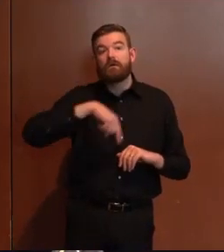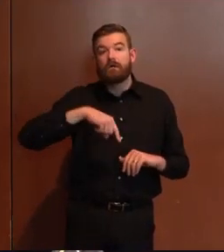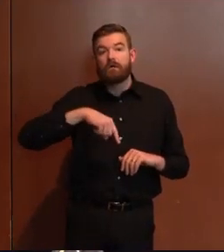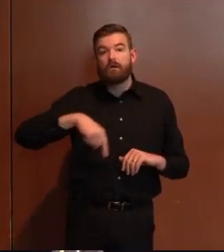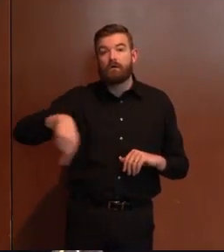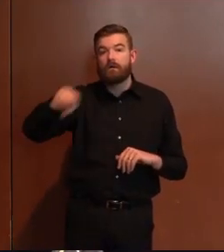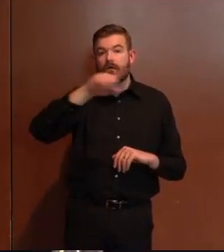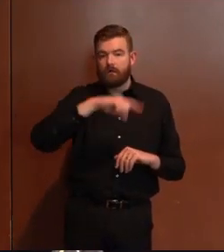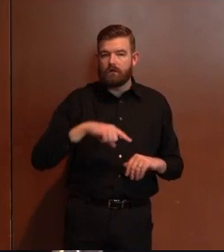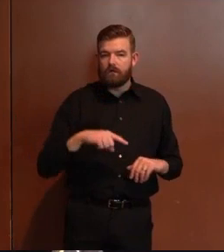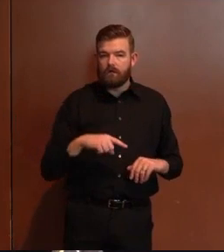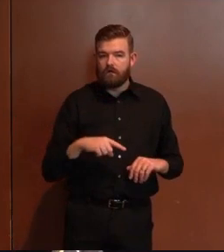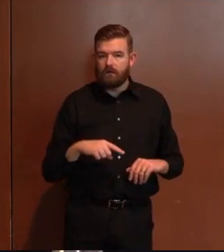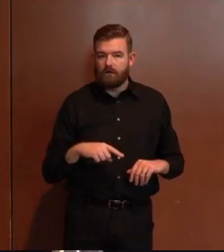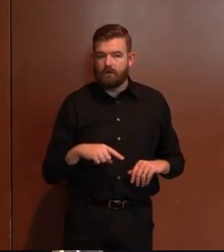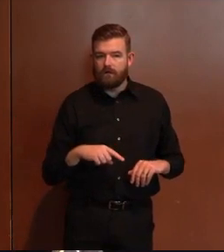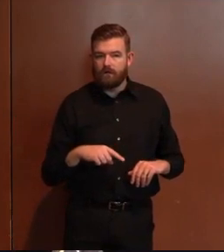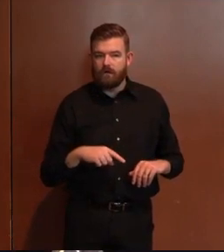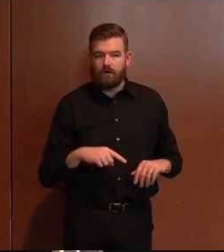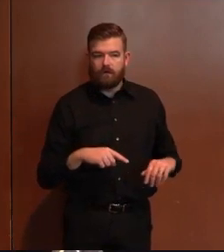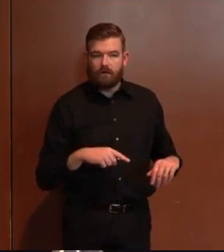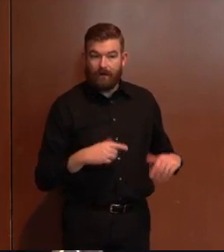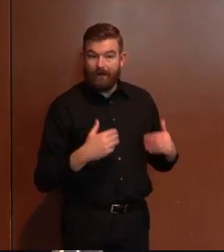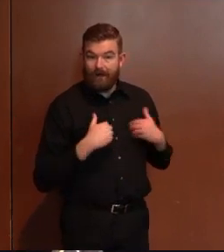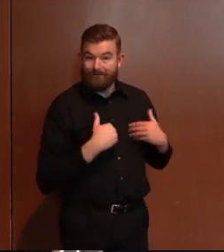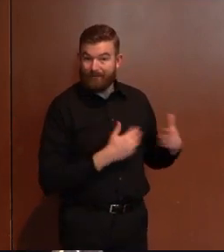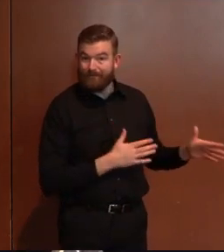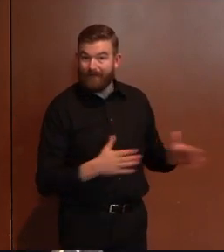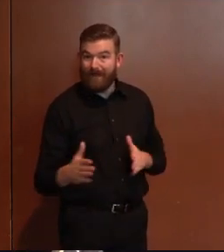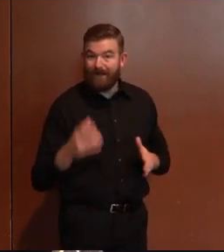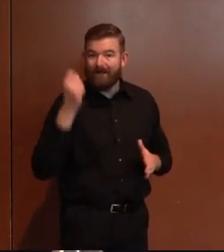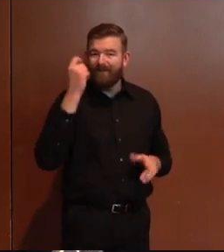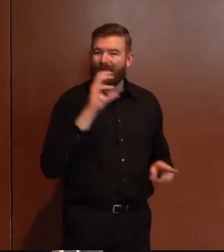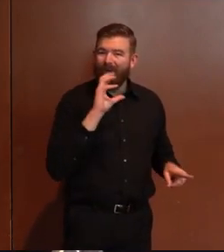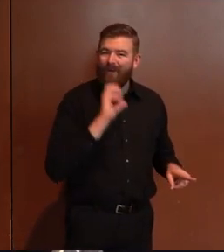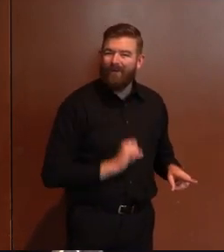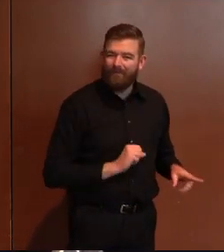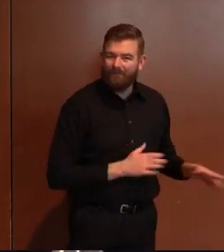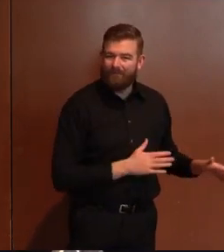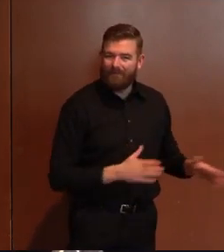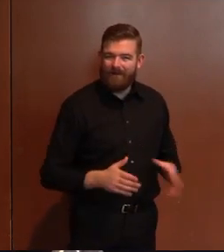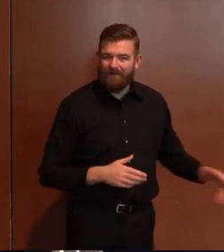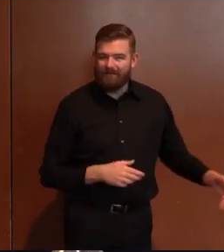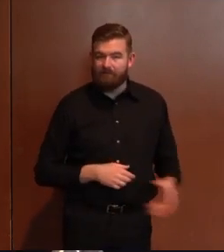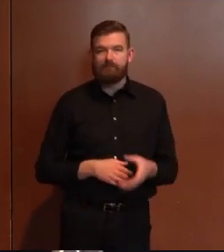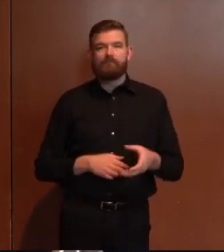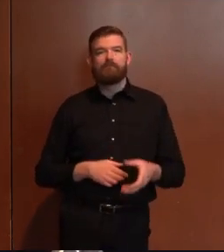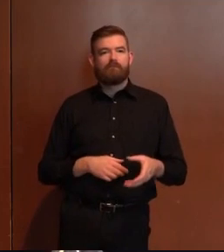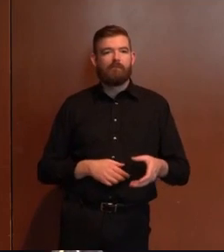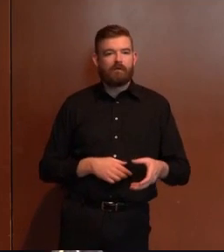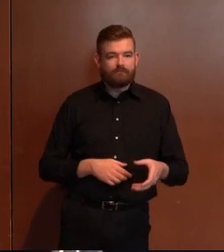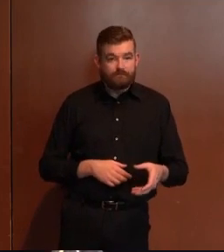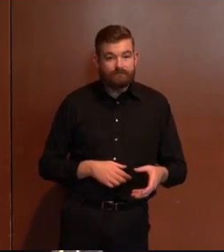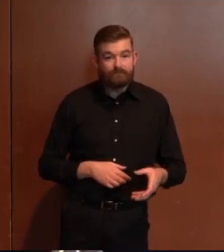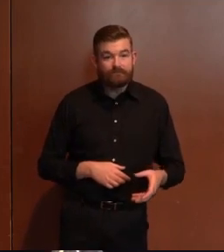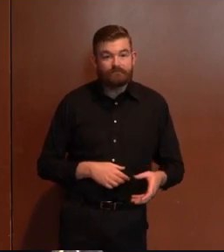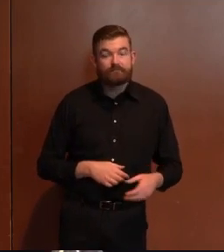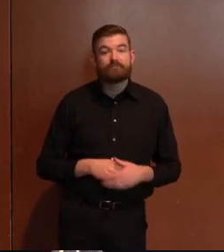dusted off from the shelf and updated, but people are getting fed. The shelters so far